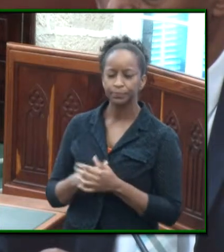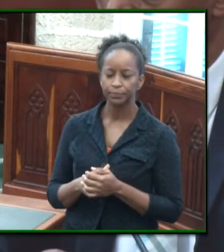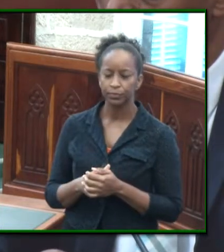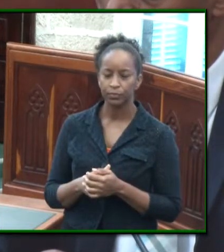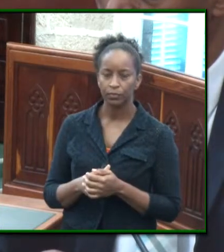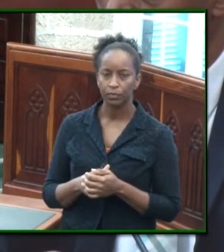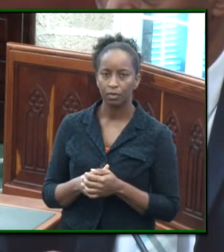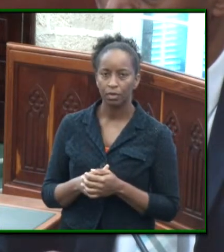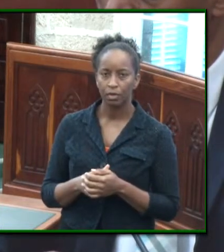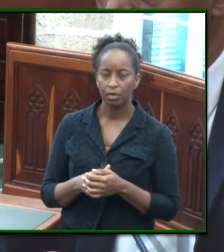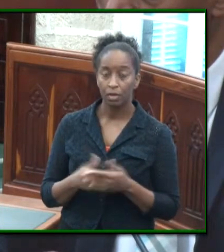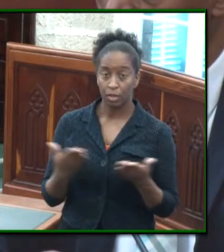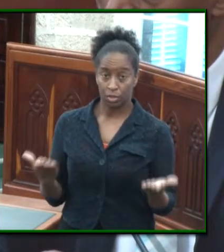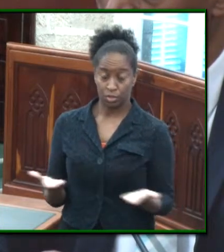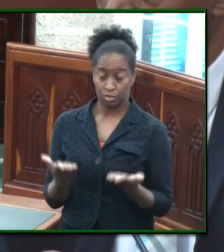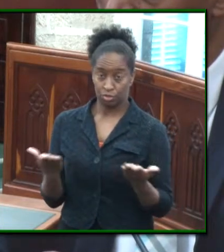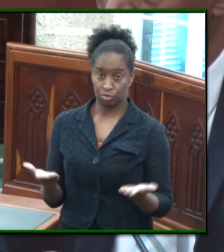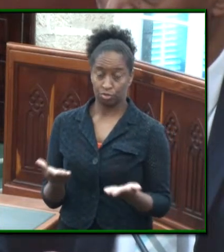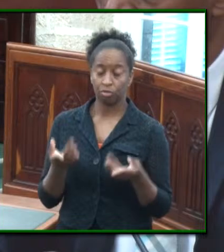relief.